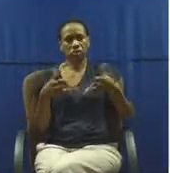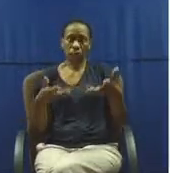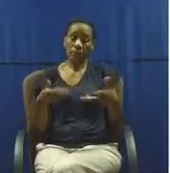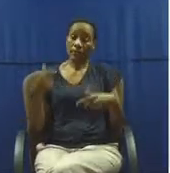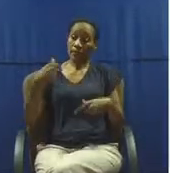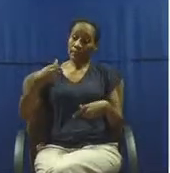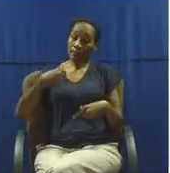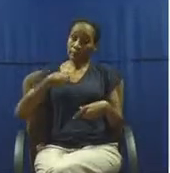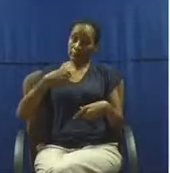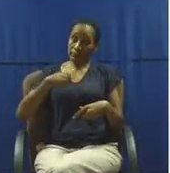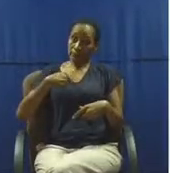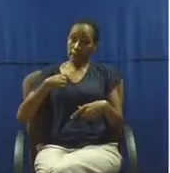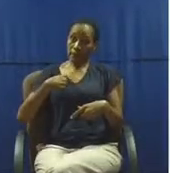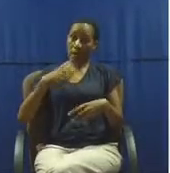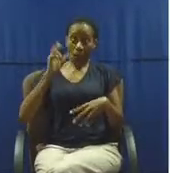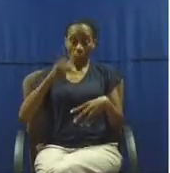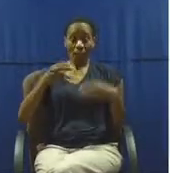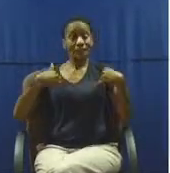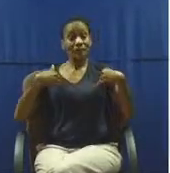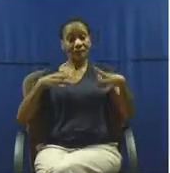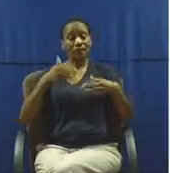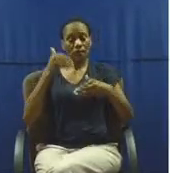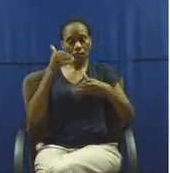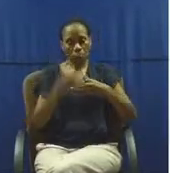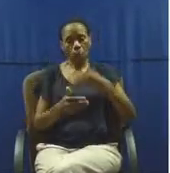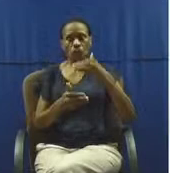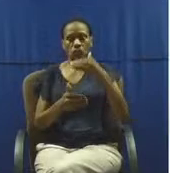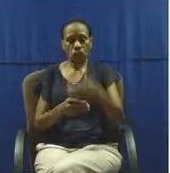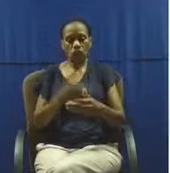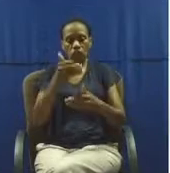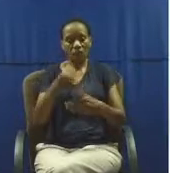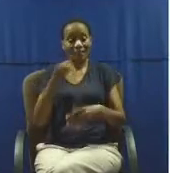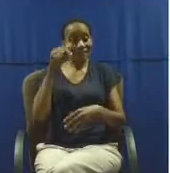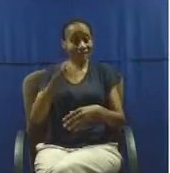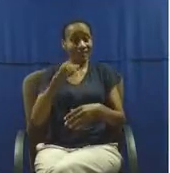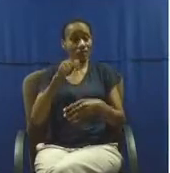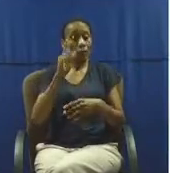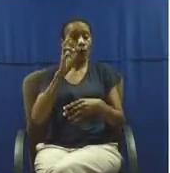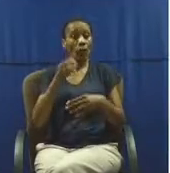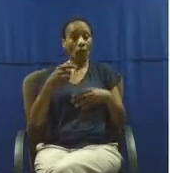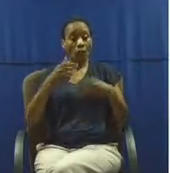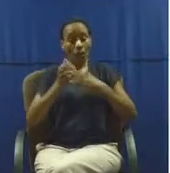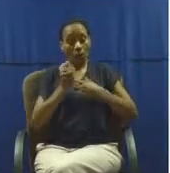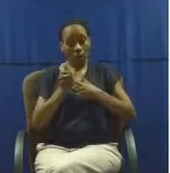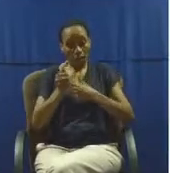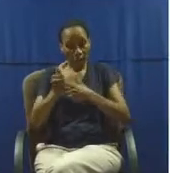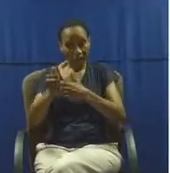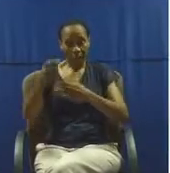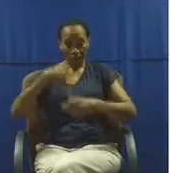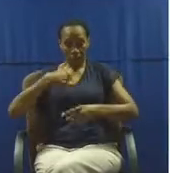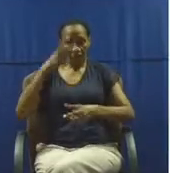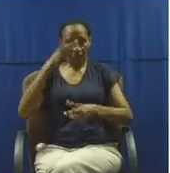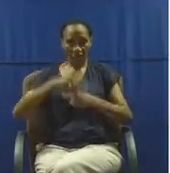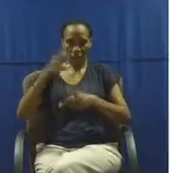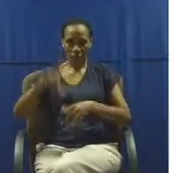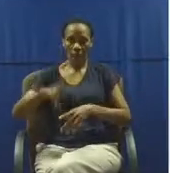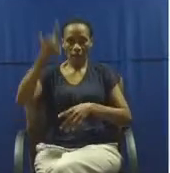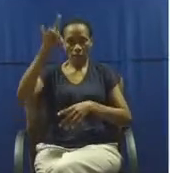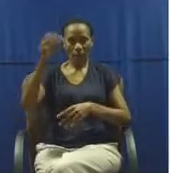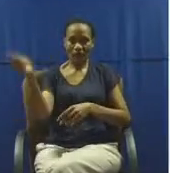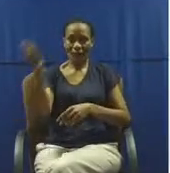will inaugurate a process which will lead us to, or me, to finally appointing a national